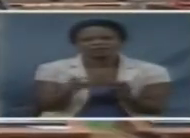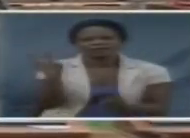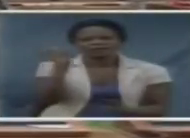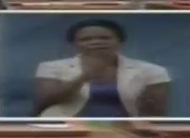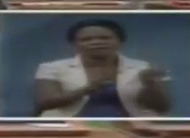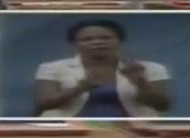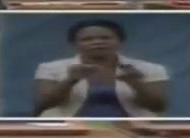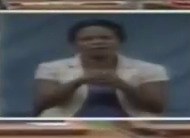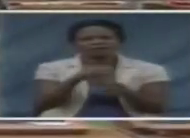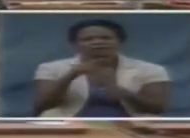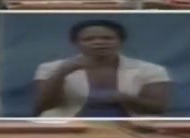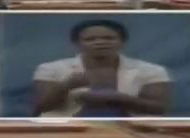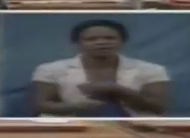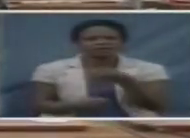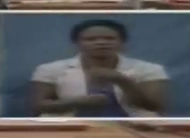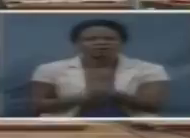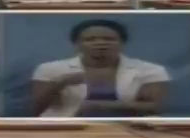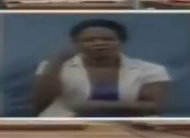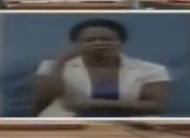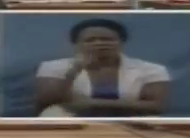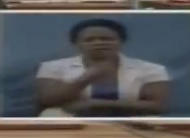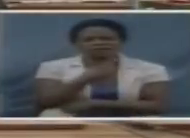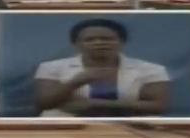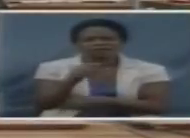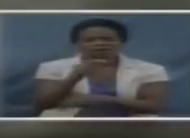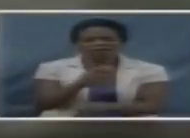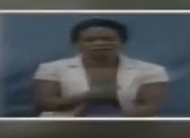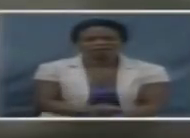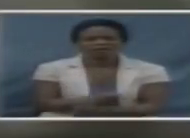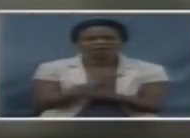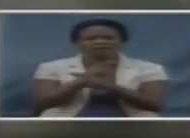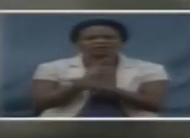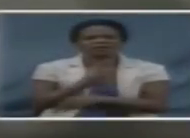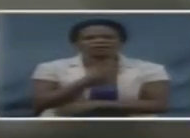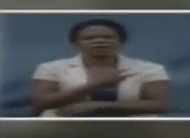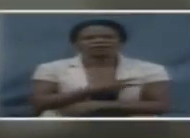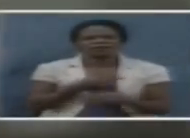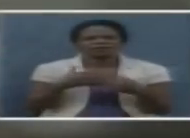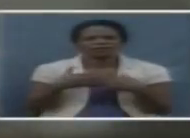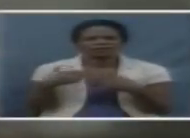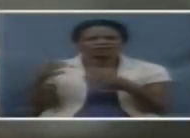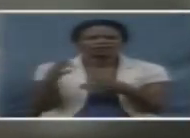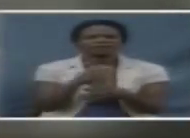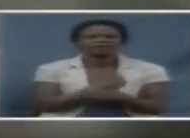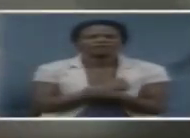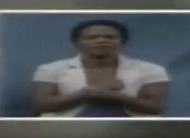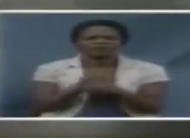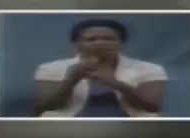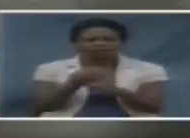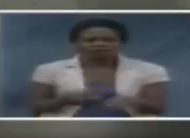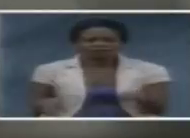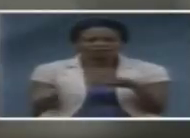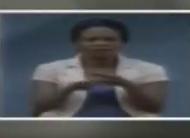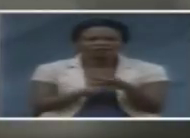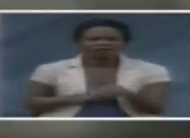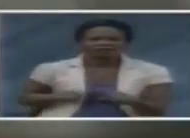unity. Lead us in the struggle for the right. We